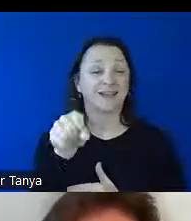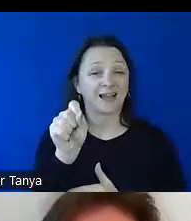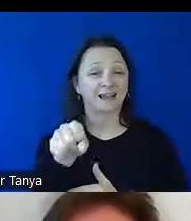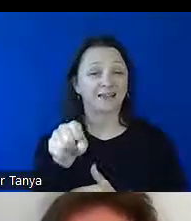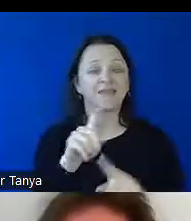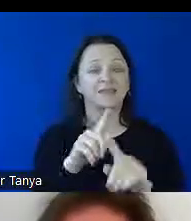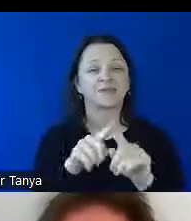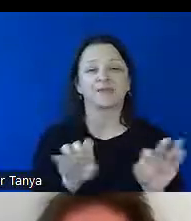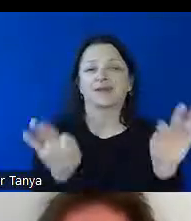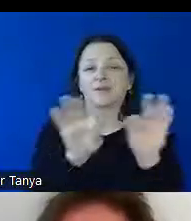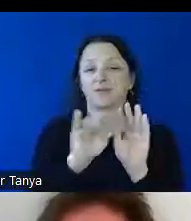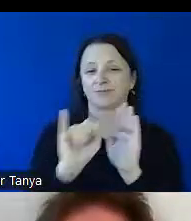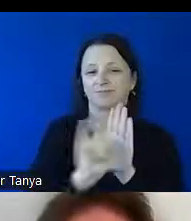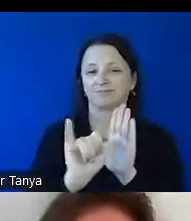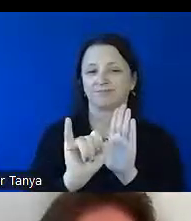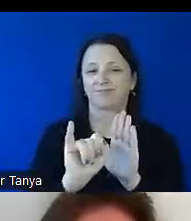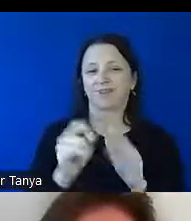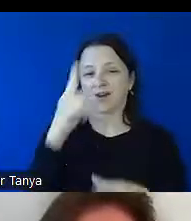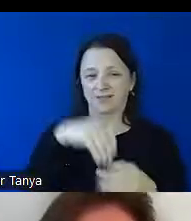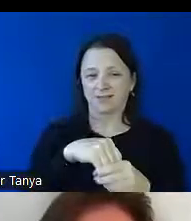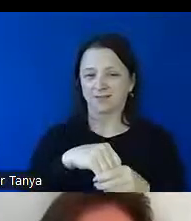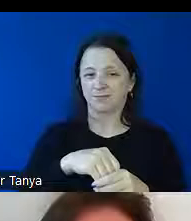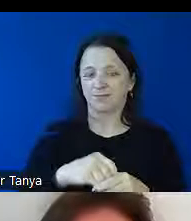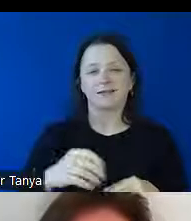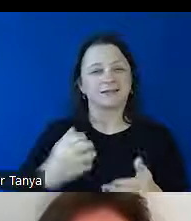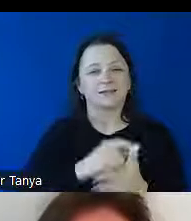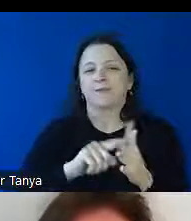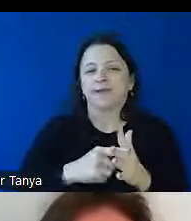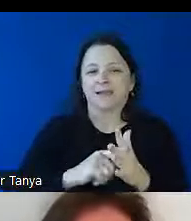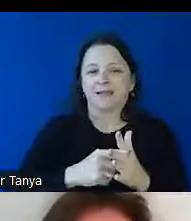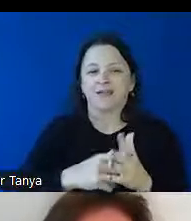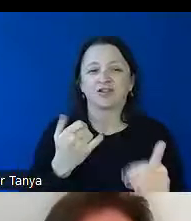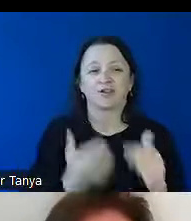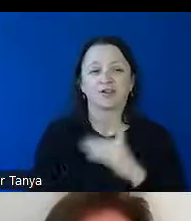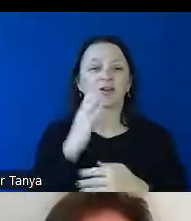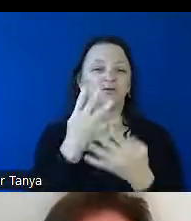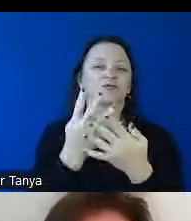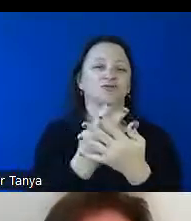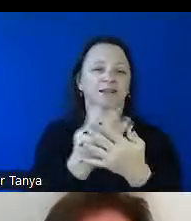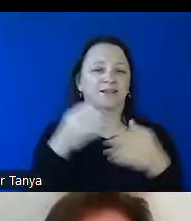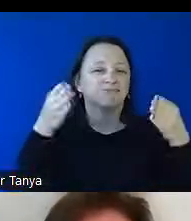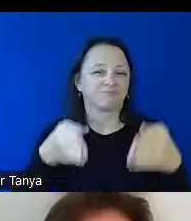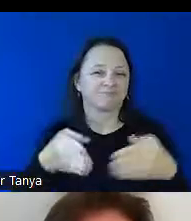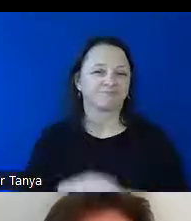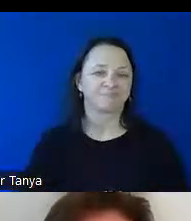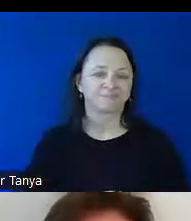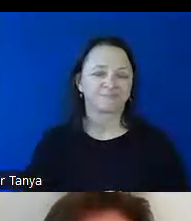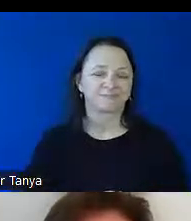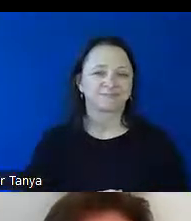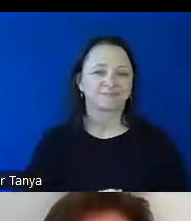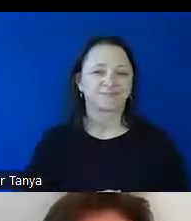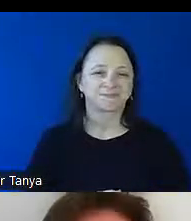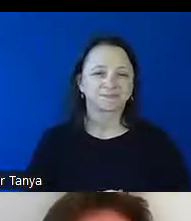is identifying autism in the first place. And what we'll be talking about this morning is screening for autism. I